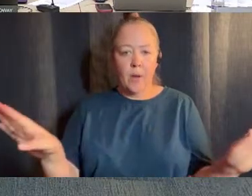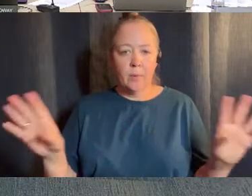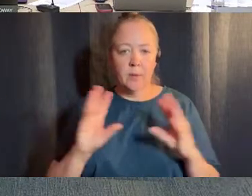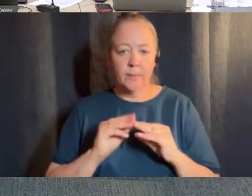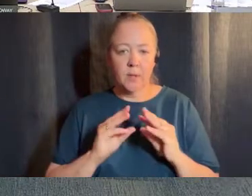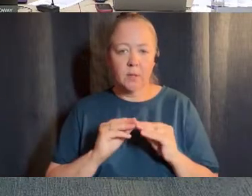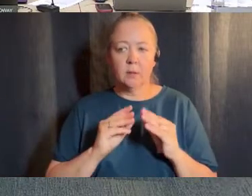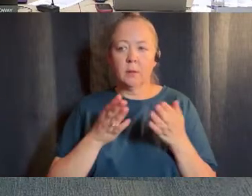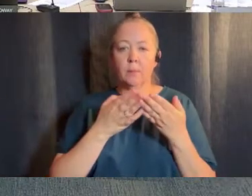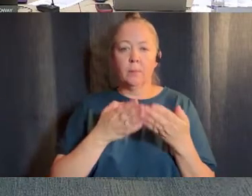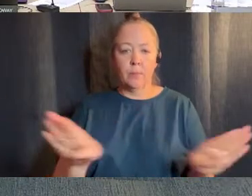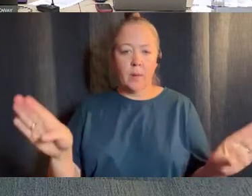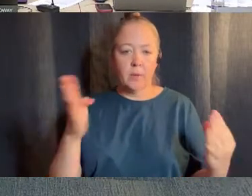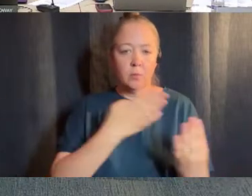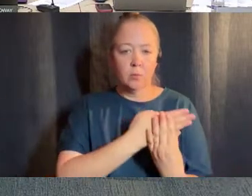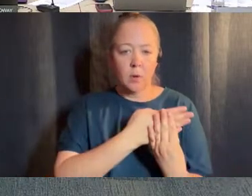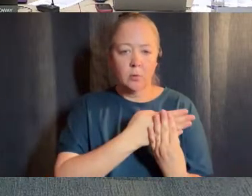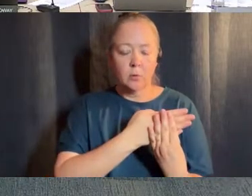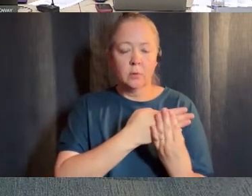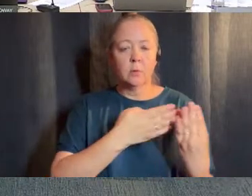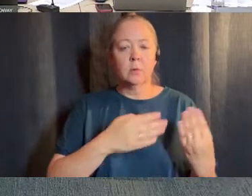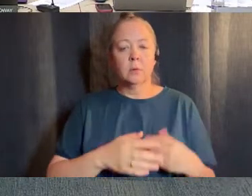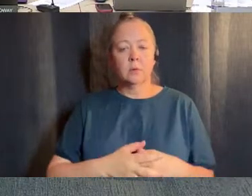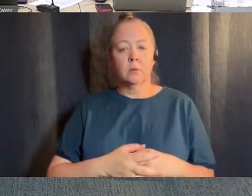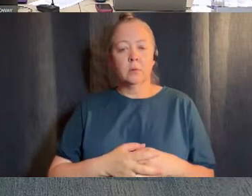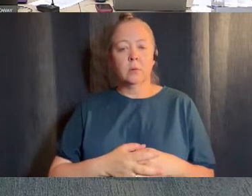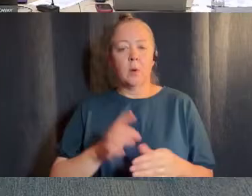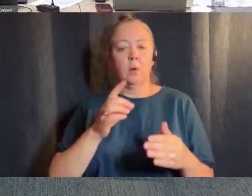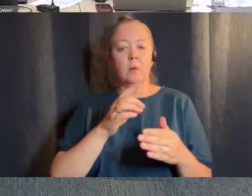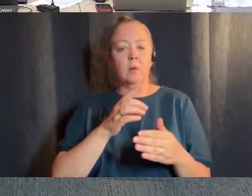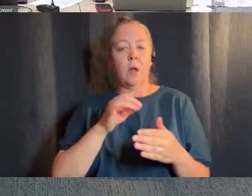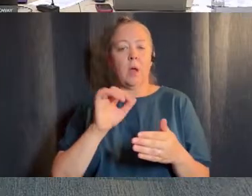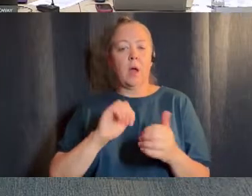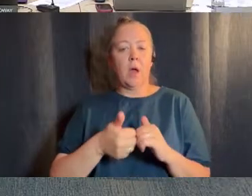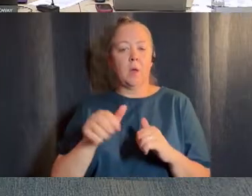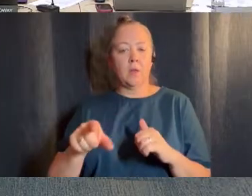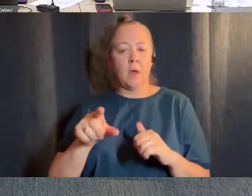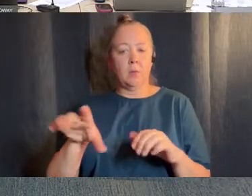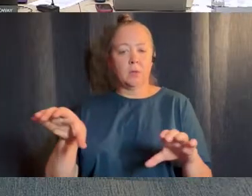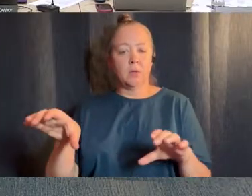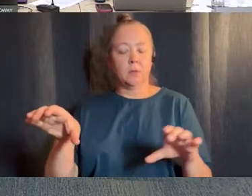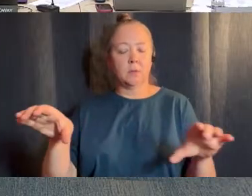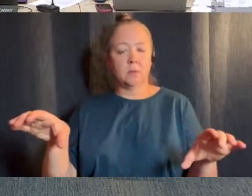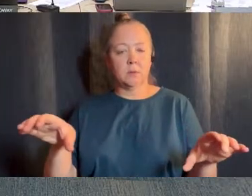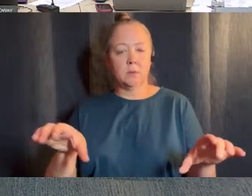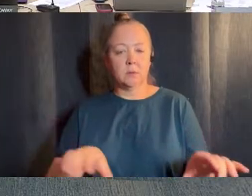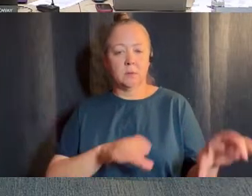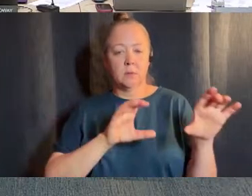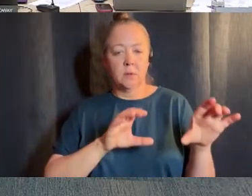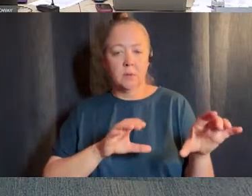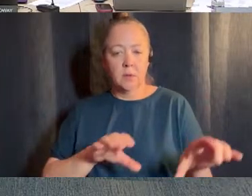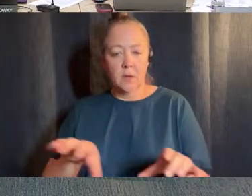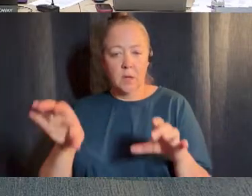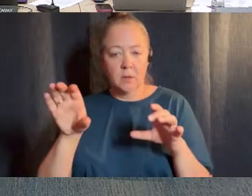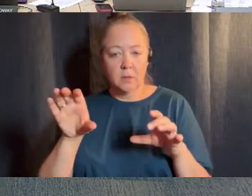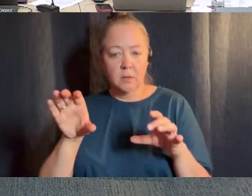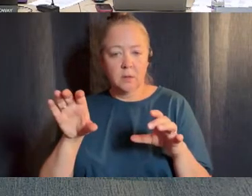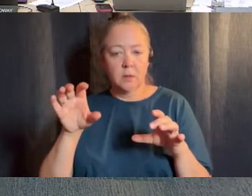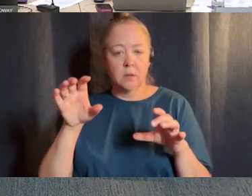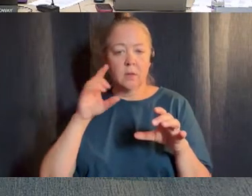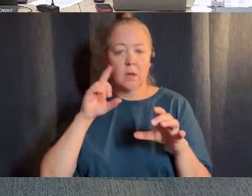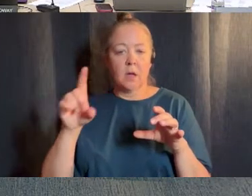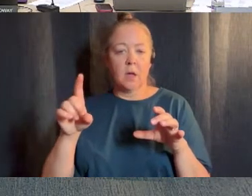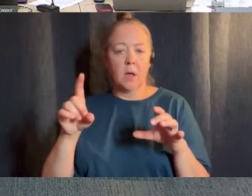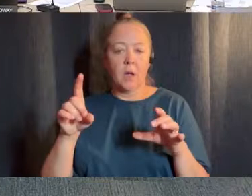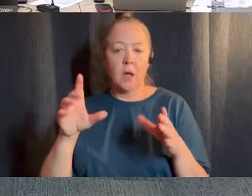actions of Councilmember LeGloahec and Councilmember Wade regarding the motion to excuse Councilmember Fry from attendance at the meeting were